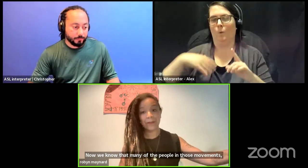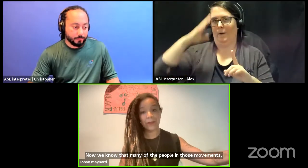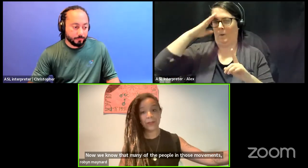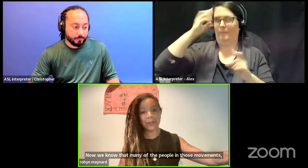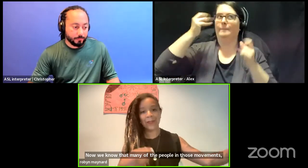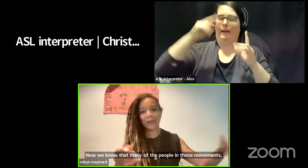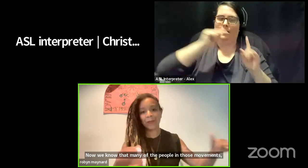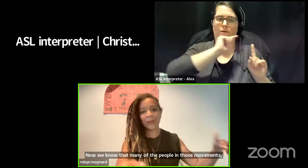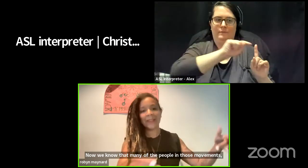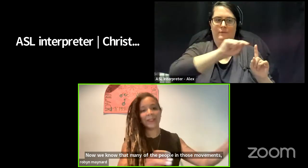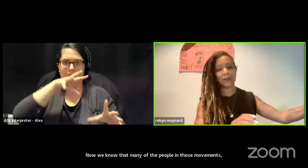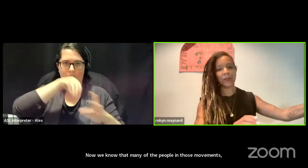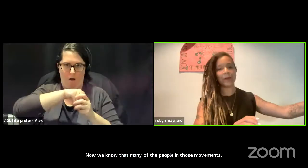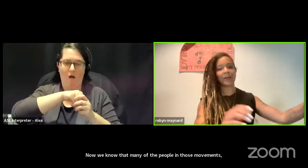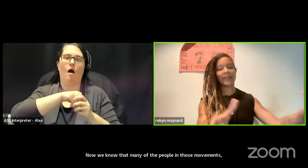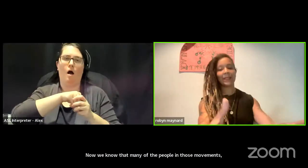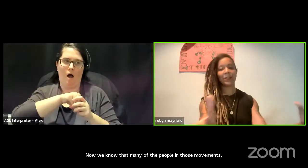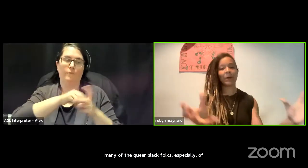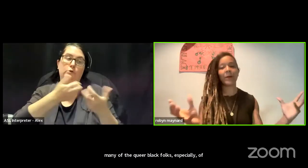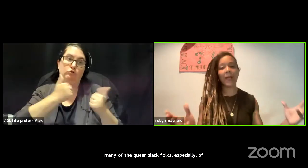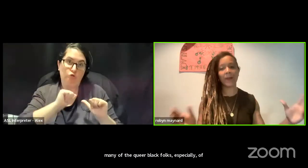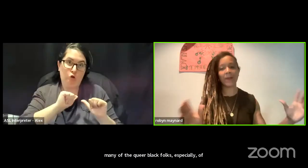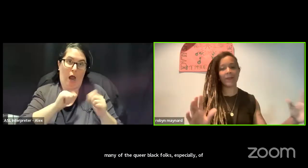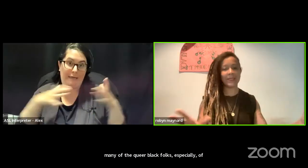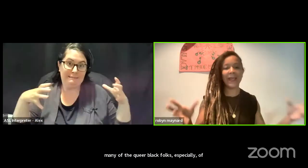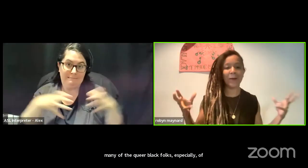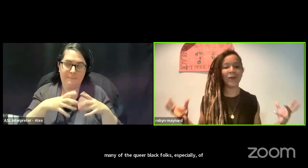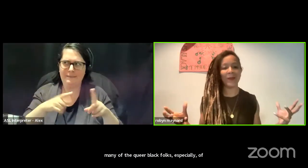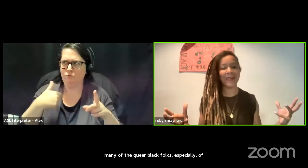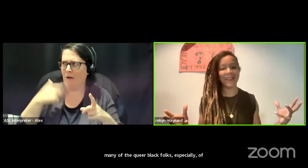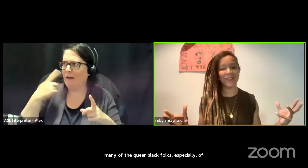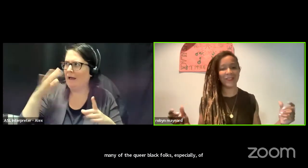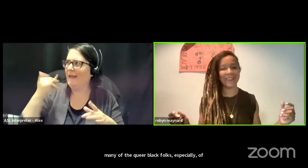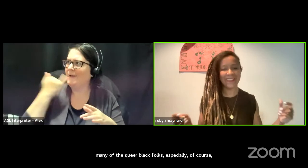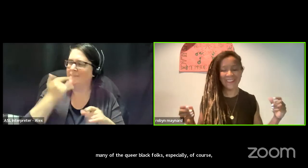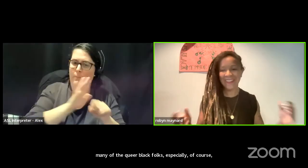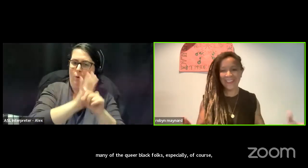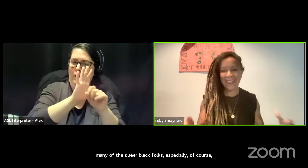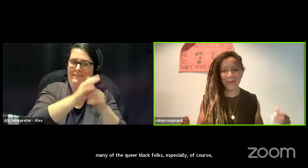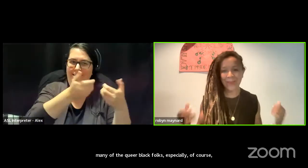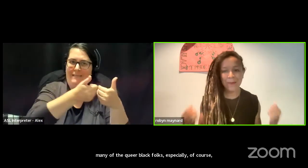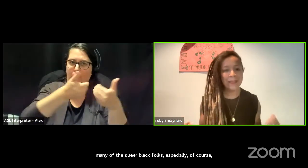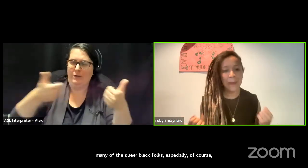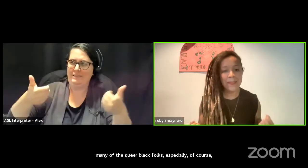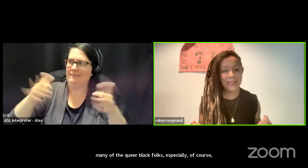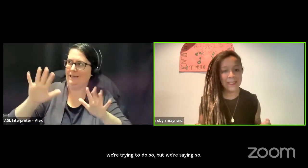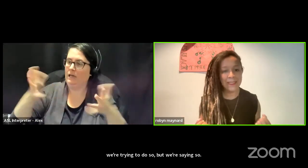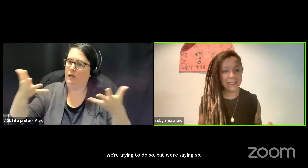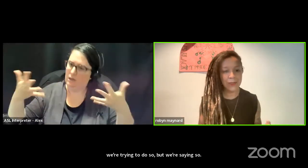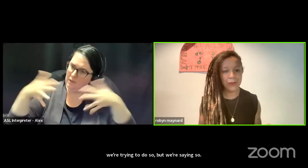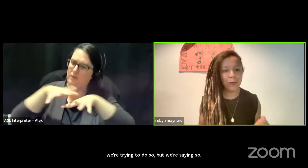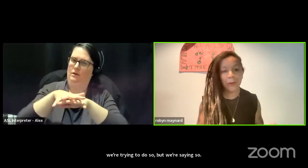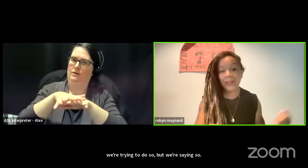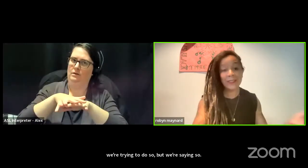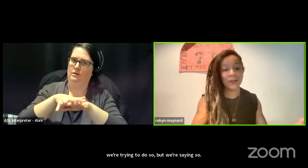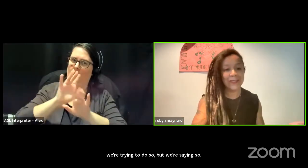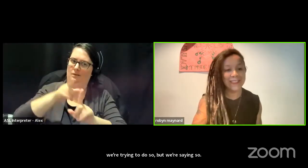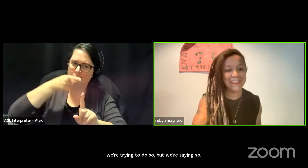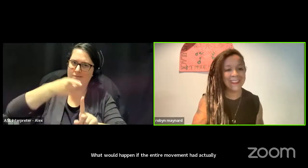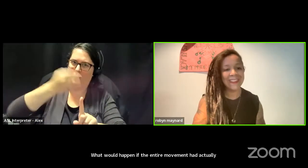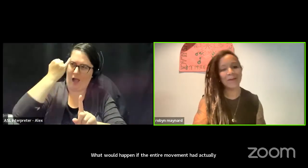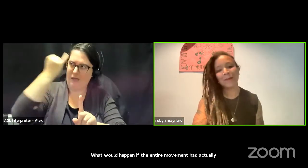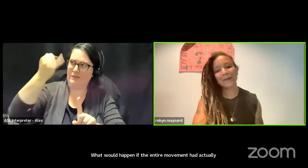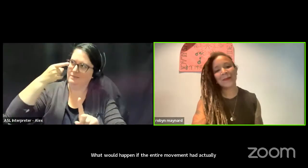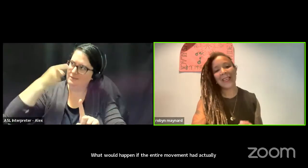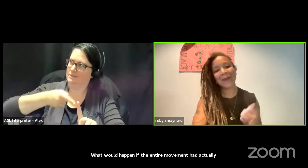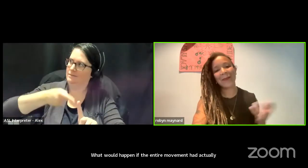especially, of course, we're trying to do so but we're saying so what would happen if the entire movement had actually kept kept these ideas central, what would things look